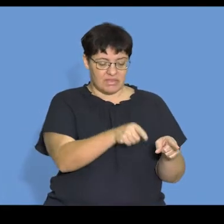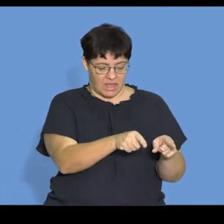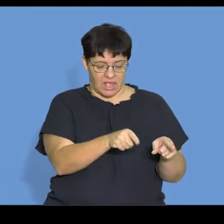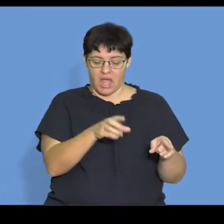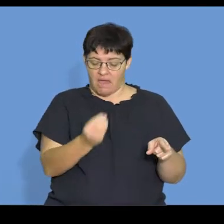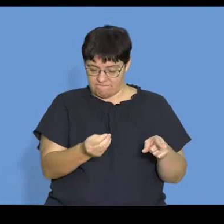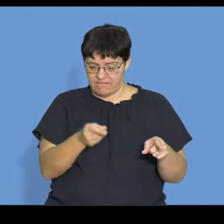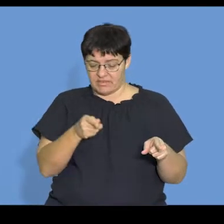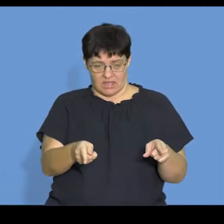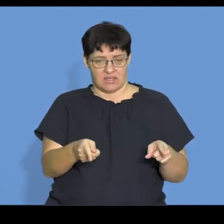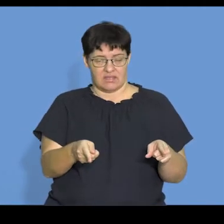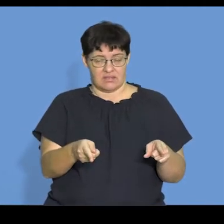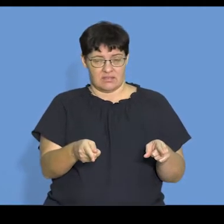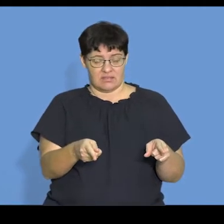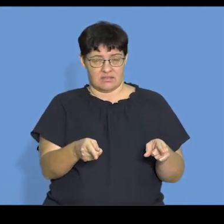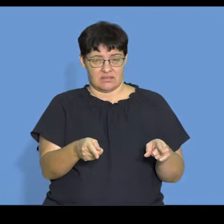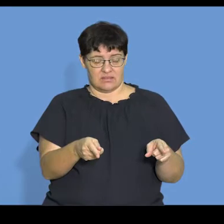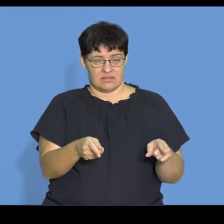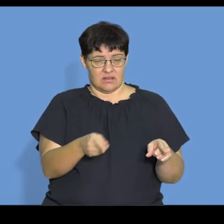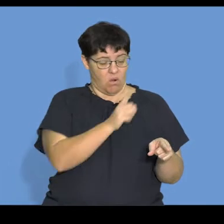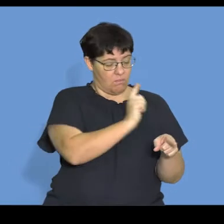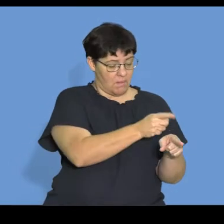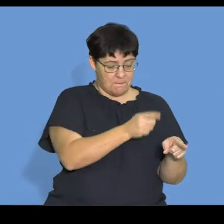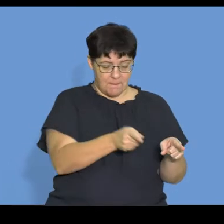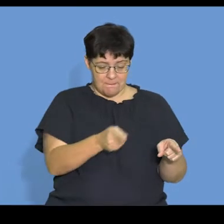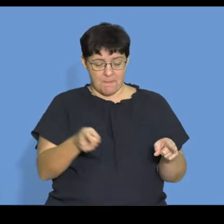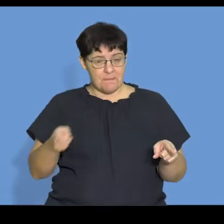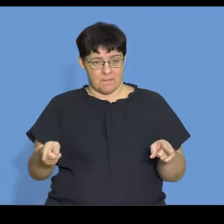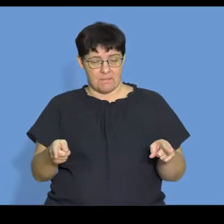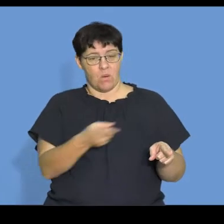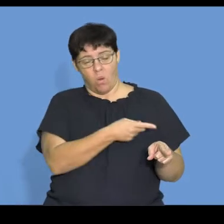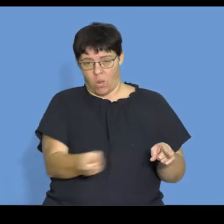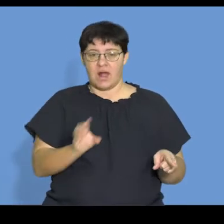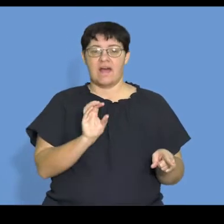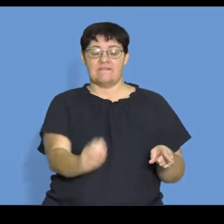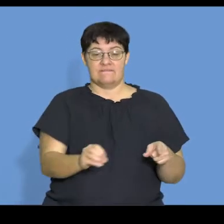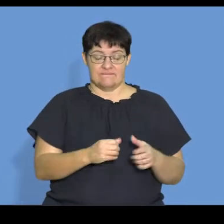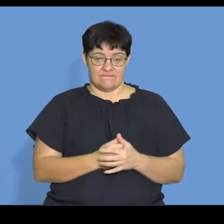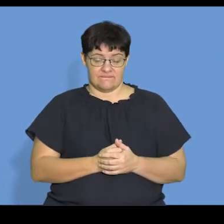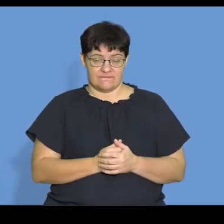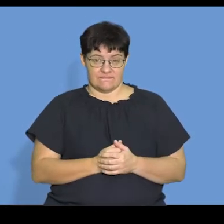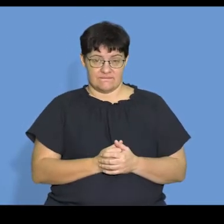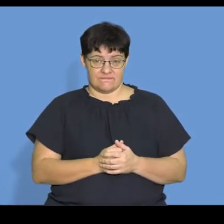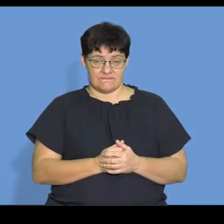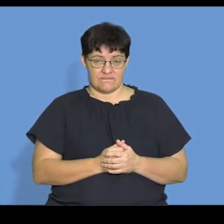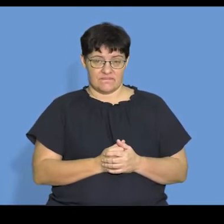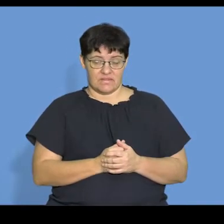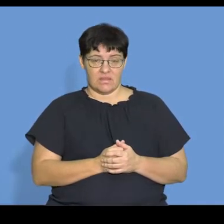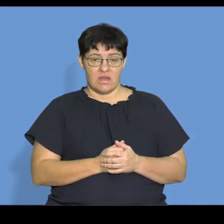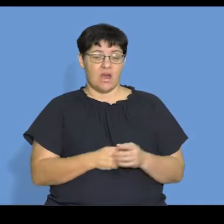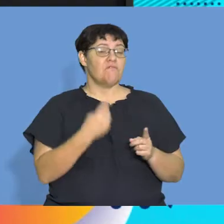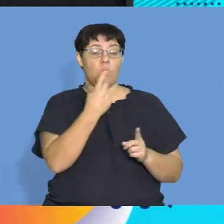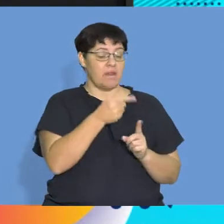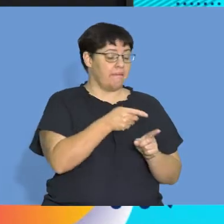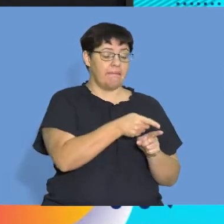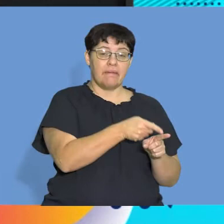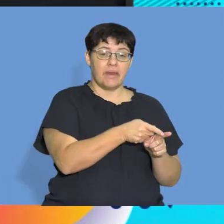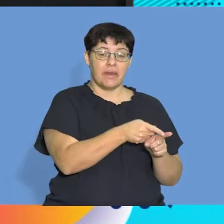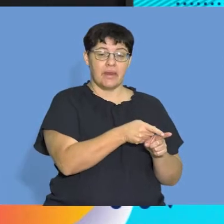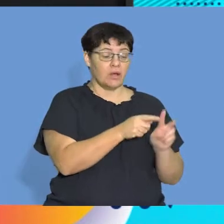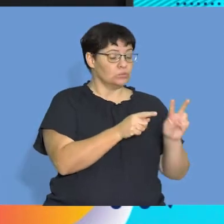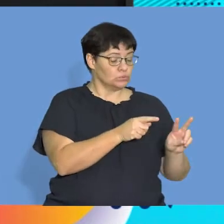terms, it must be in all the terms, right? Because if it appears only on the first